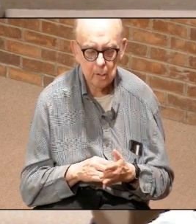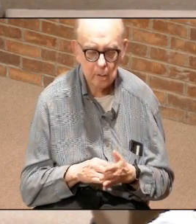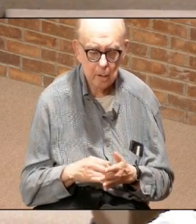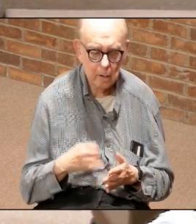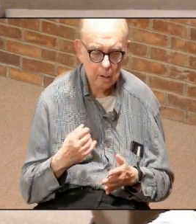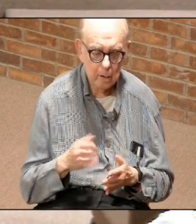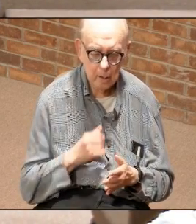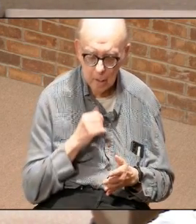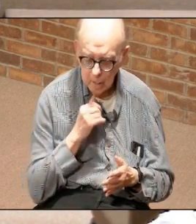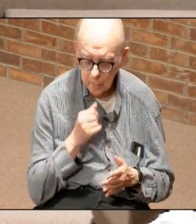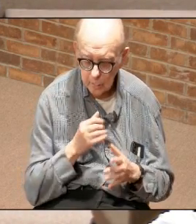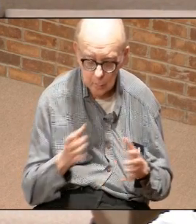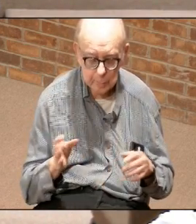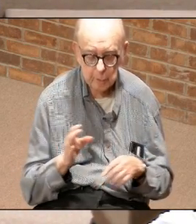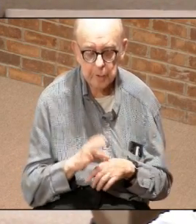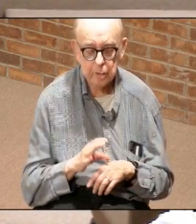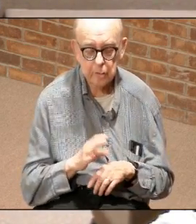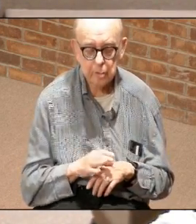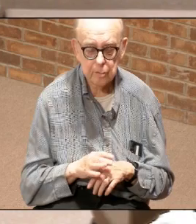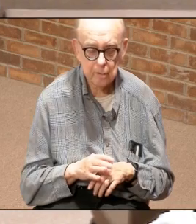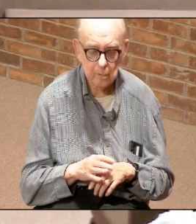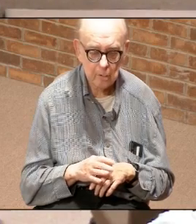We won't be the big church